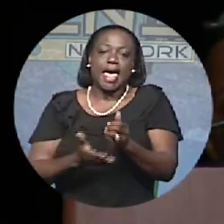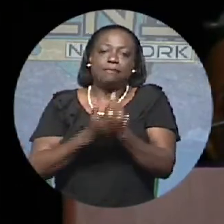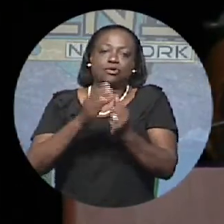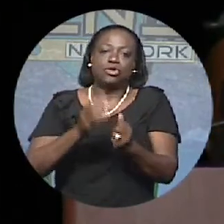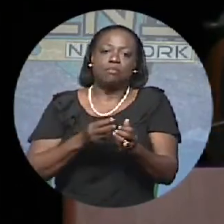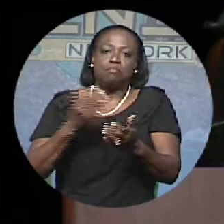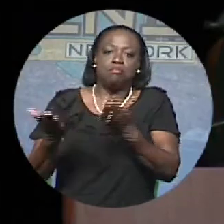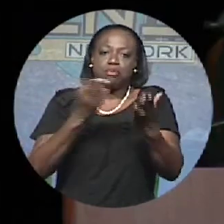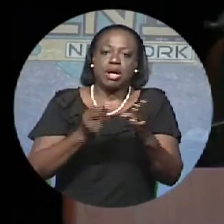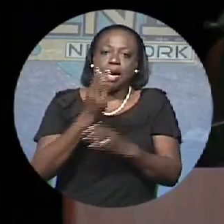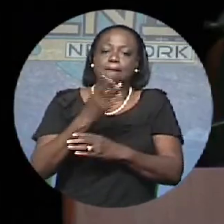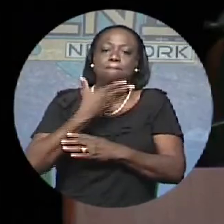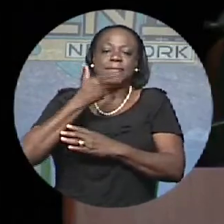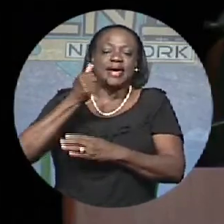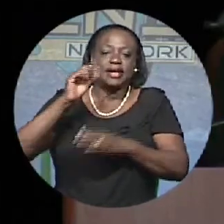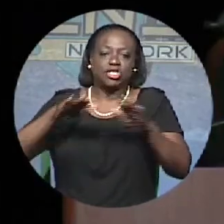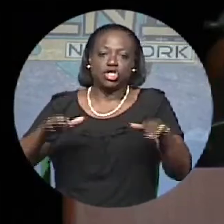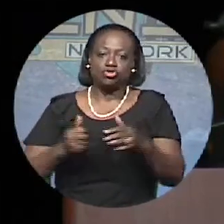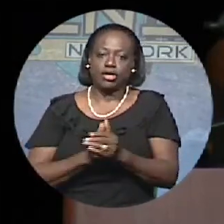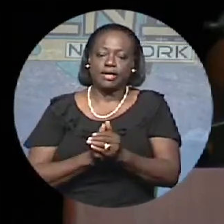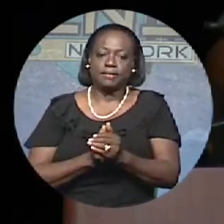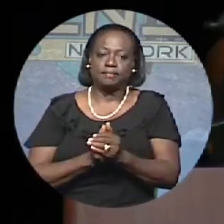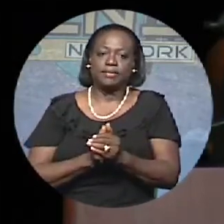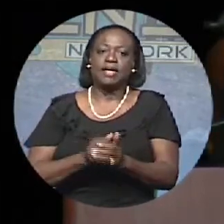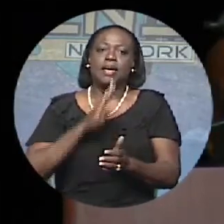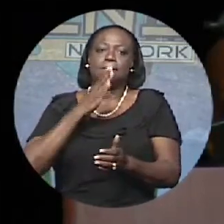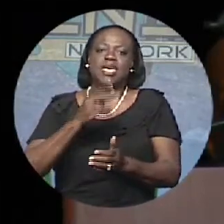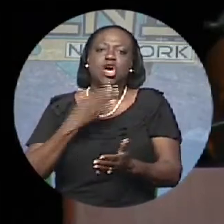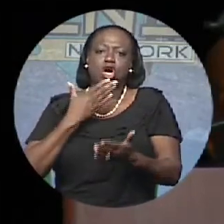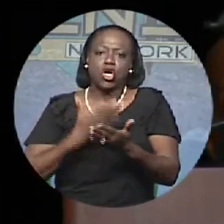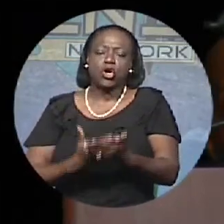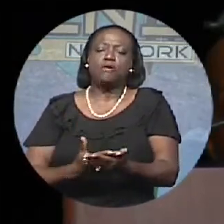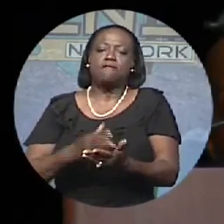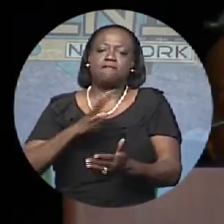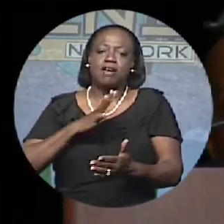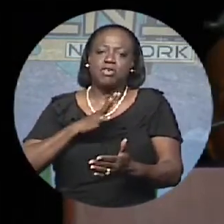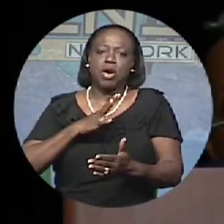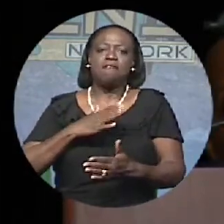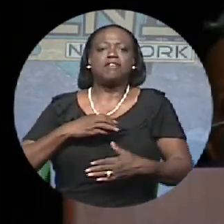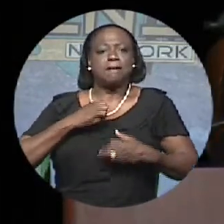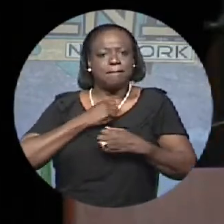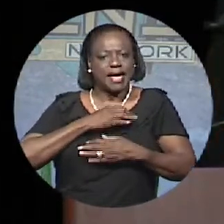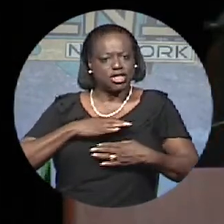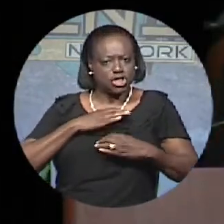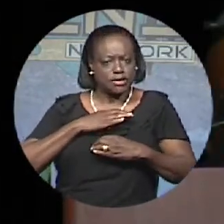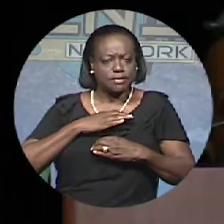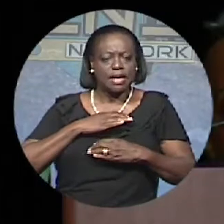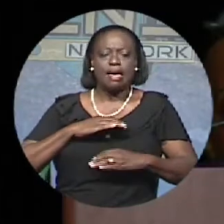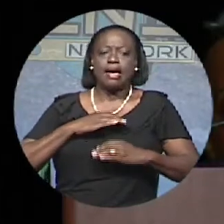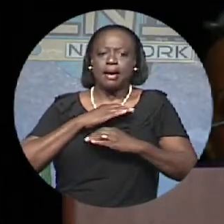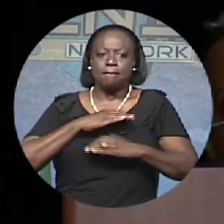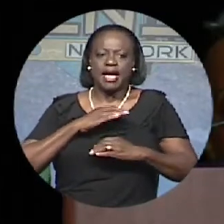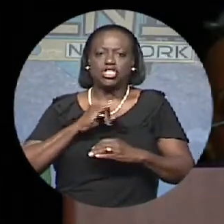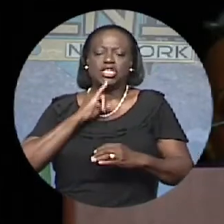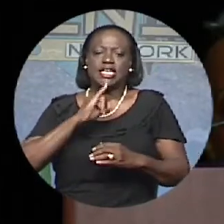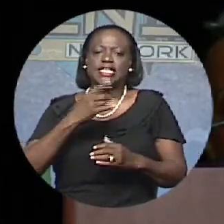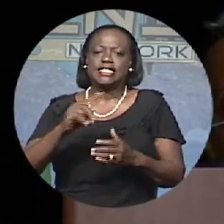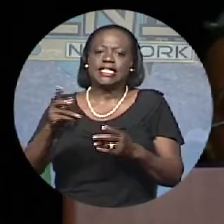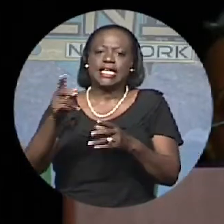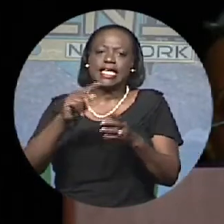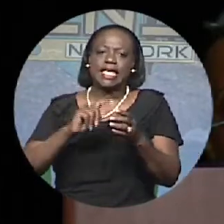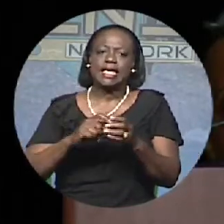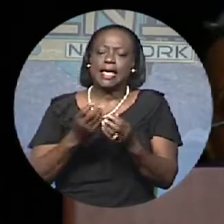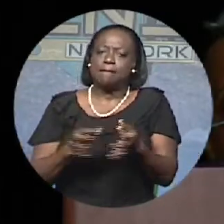children. Being good fathers require that we have compassion. Compassion is the key to